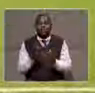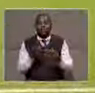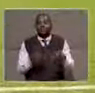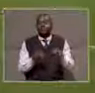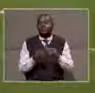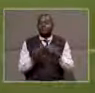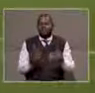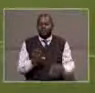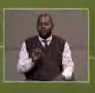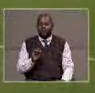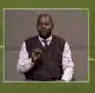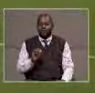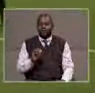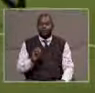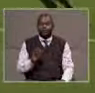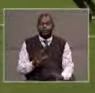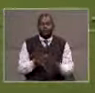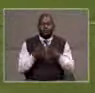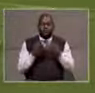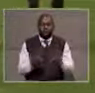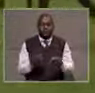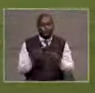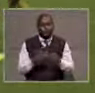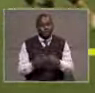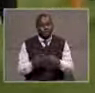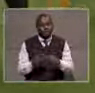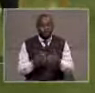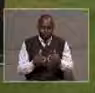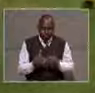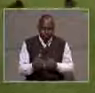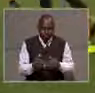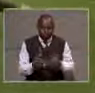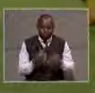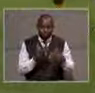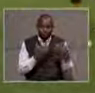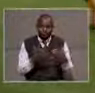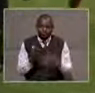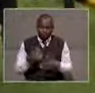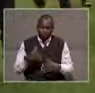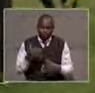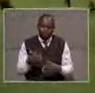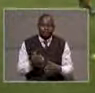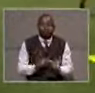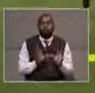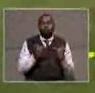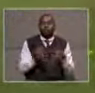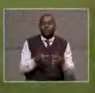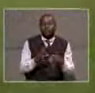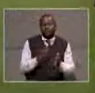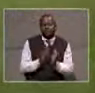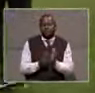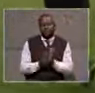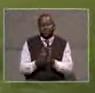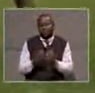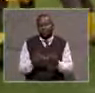and Simon Terunkuma, will miss out but will be eligible to play the next round if his side happens